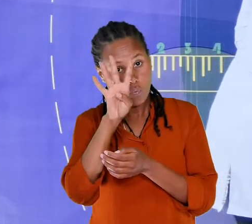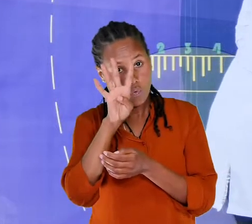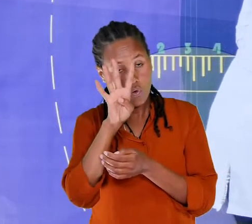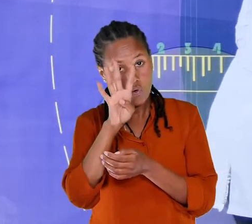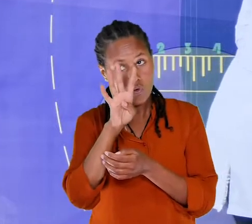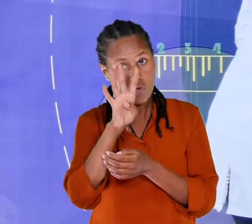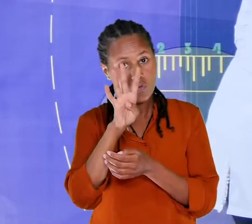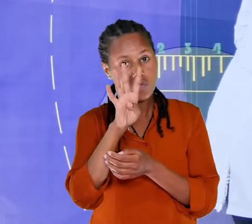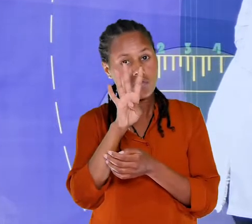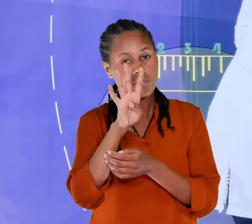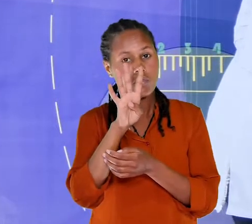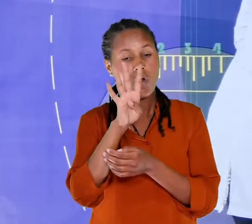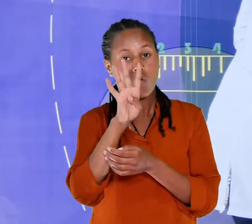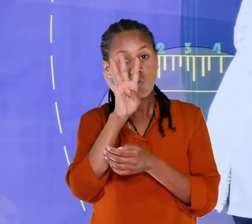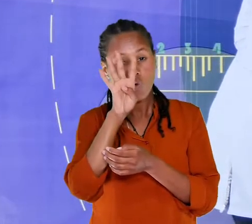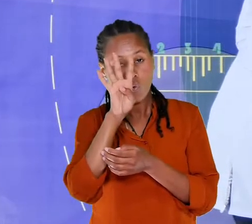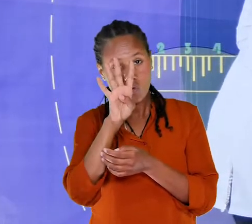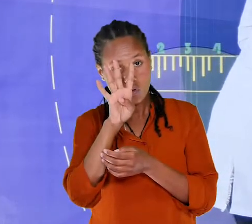There are four weeks